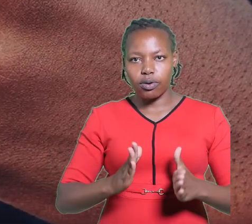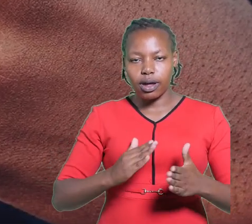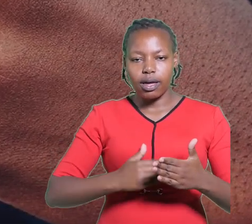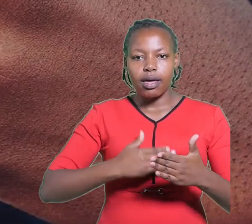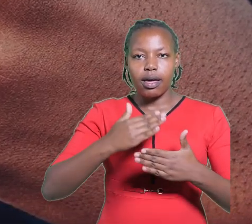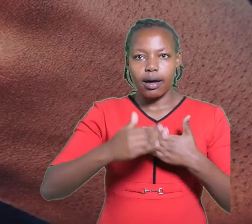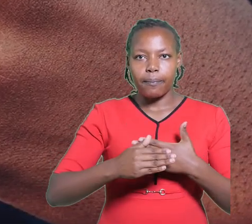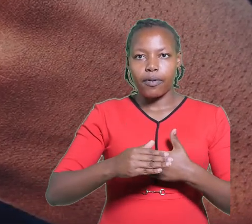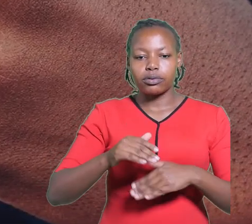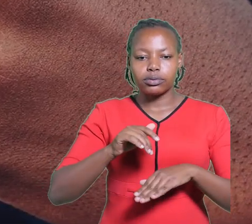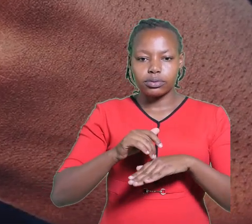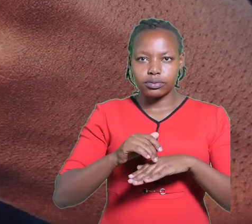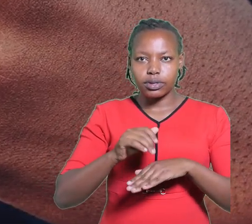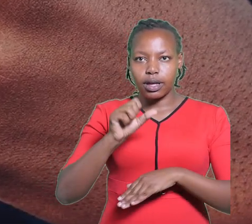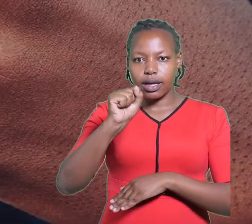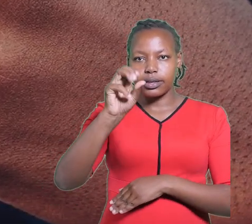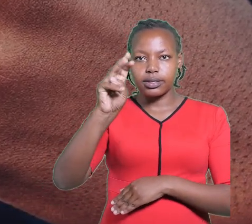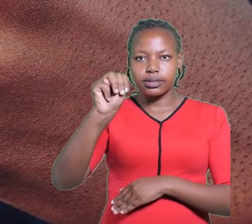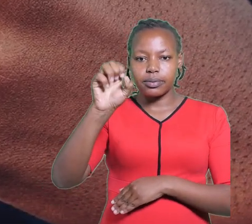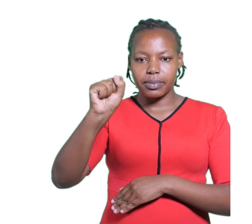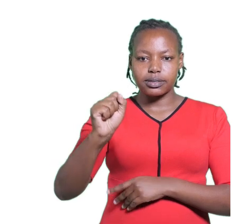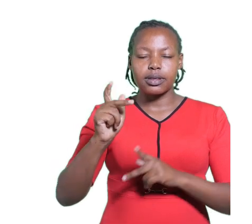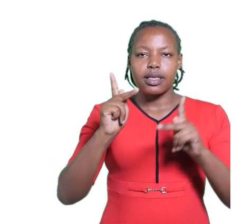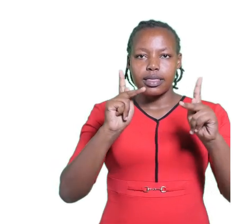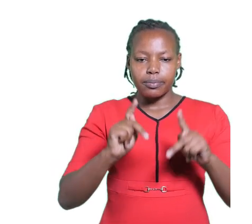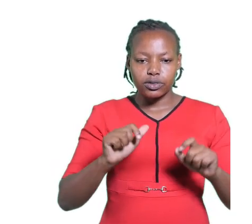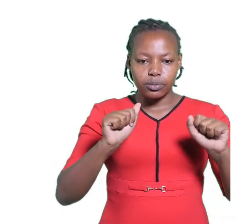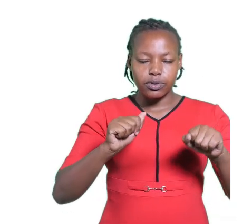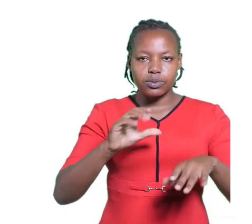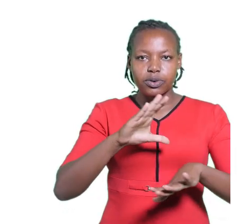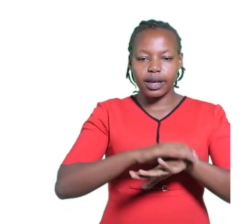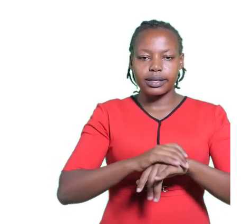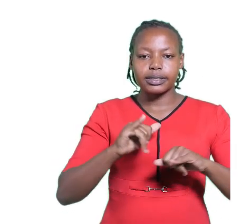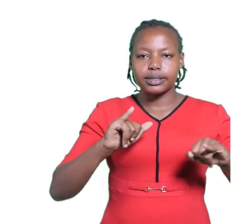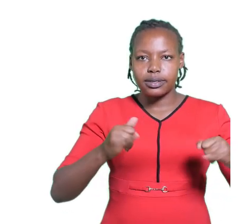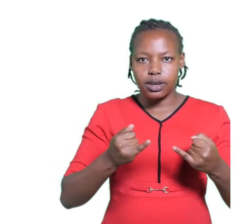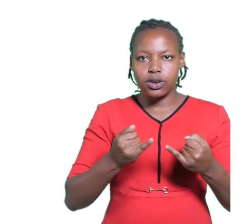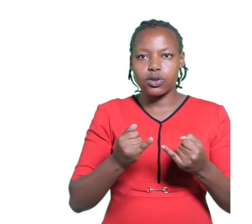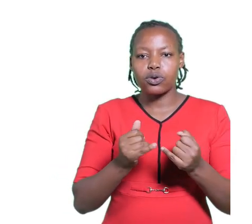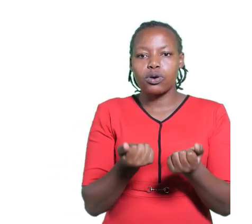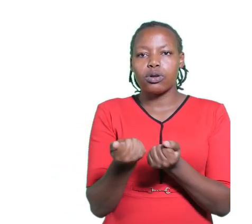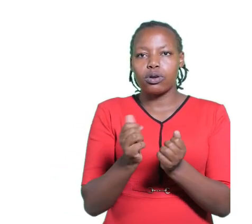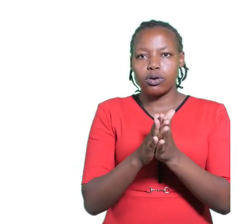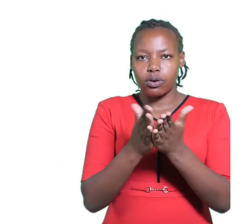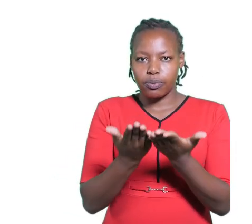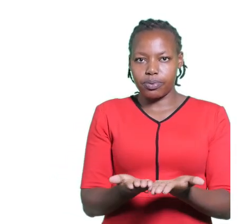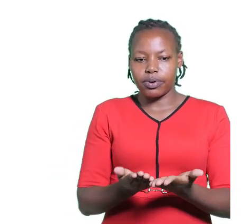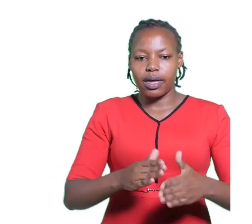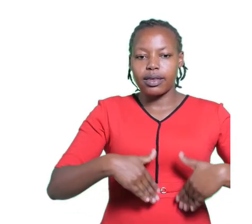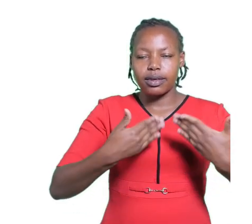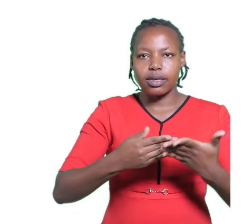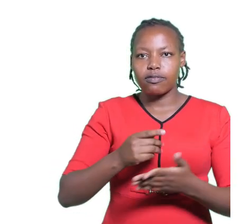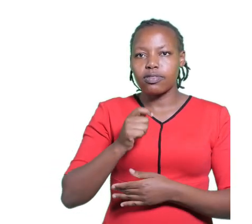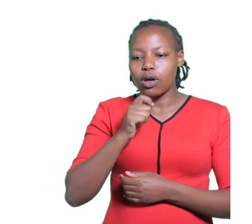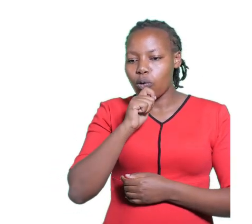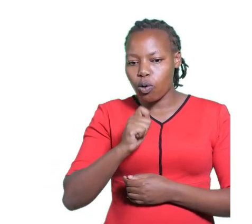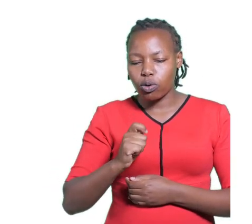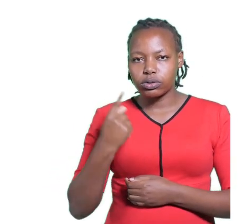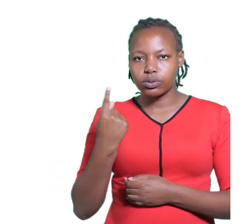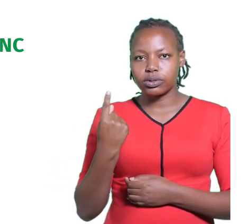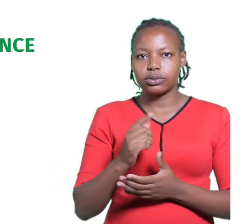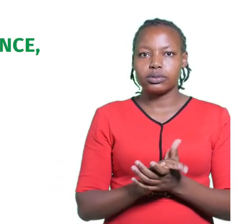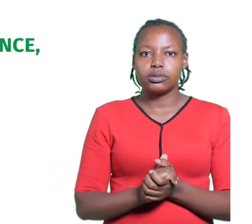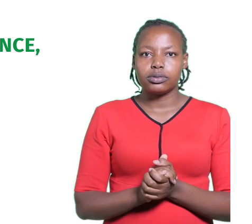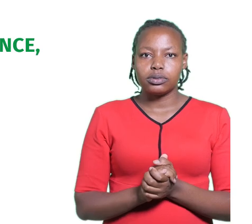the old one. To apply for a motor vehicle inspection for new, annual, change of